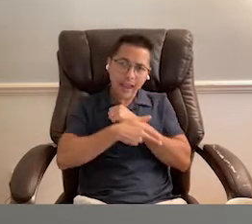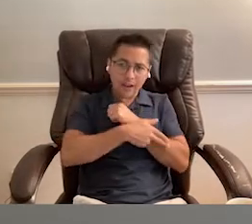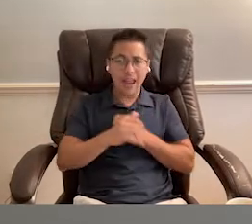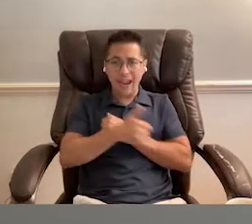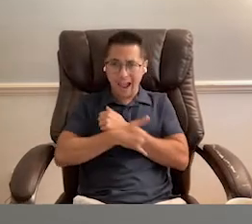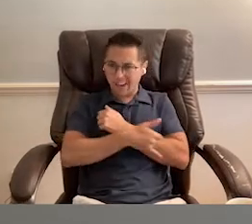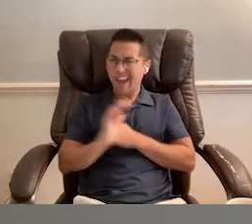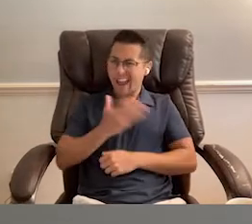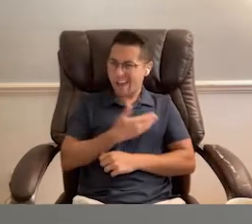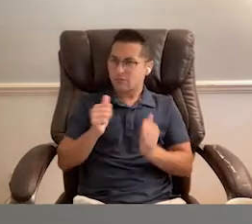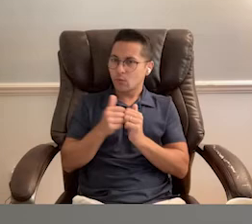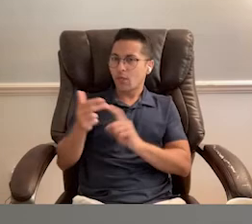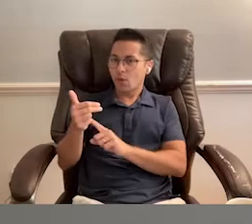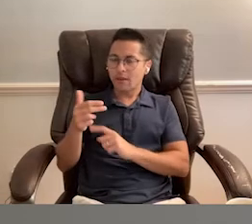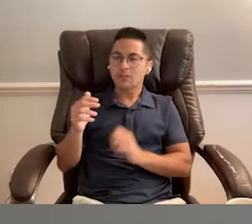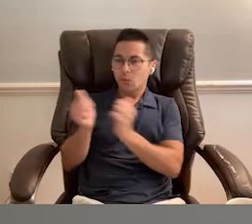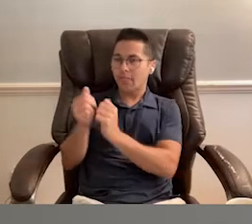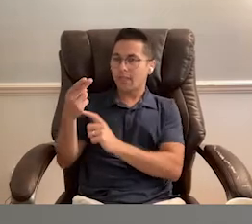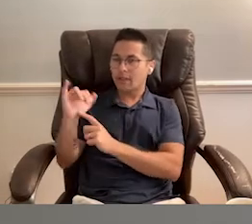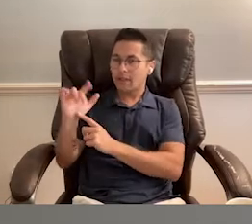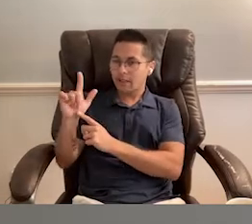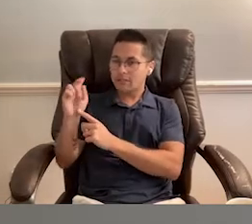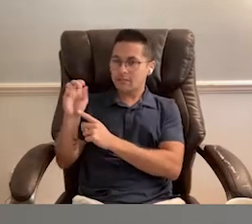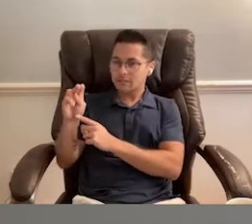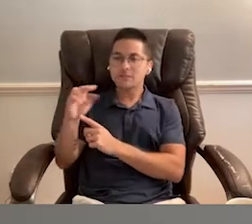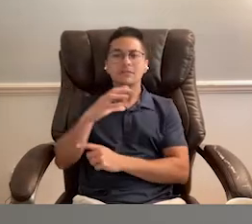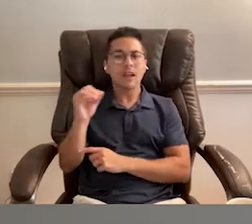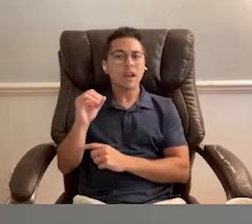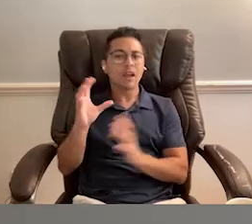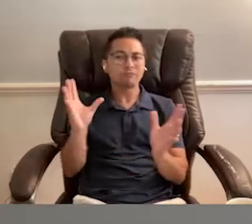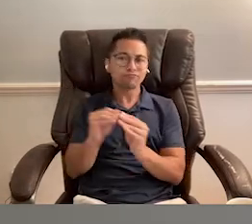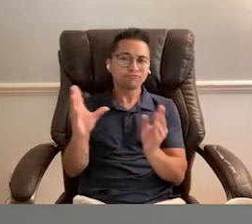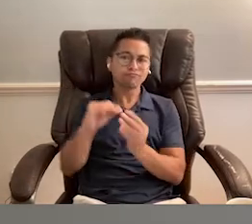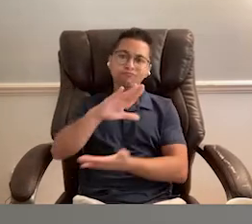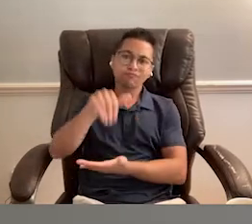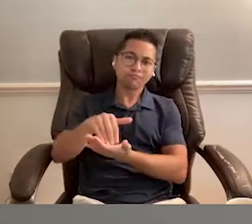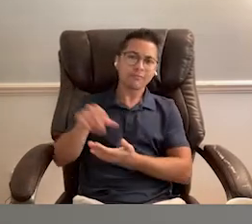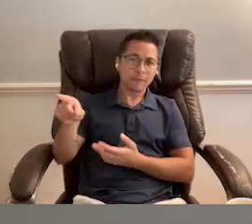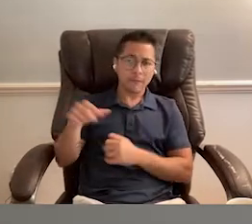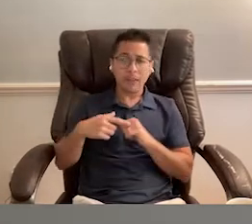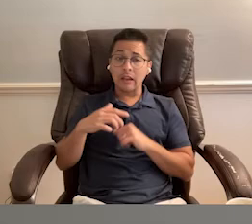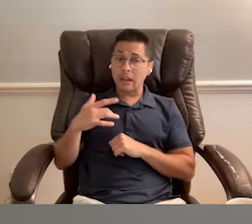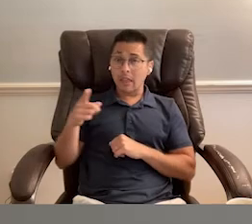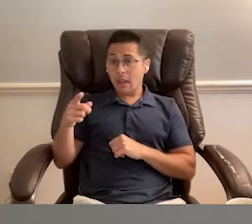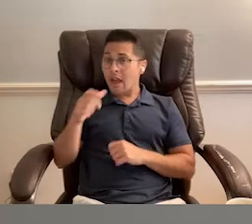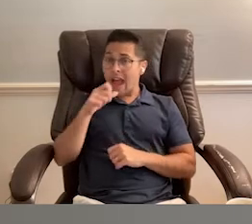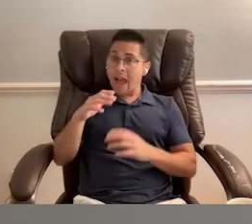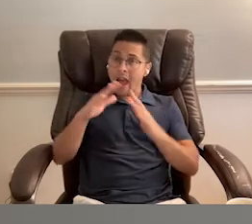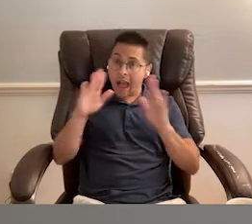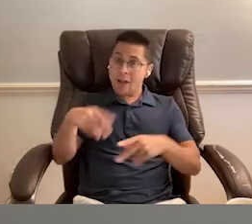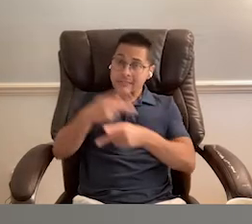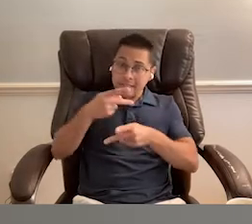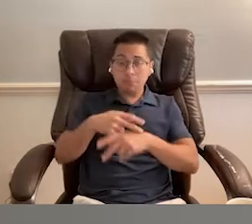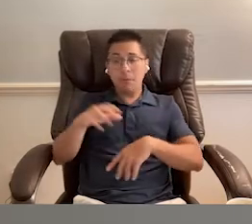with a hotel. Ours is with the Hilton and Convention Center. So they not only housekeeping,